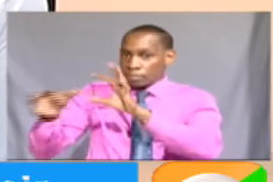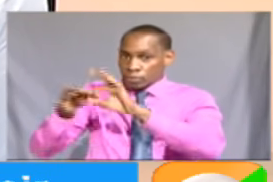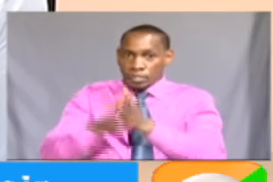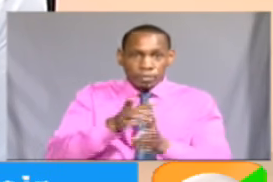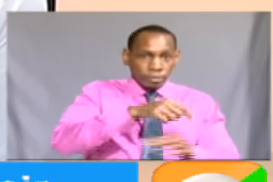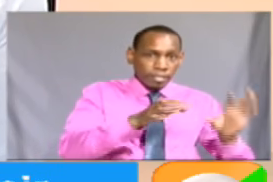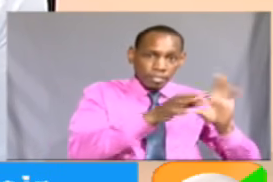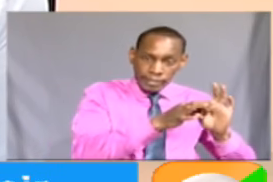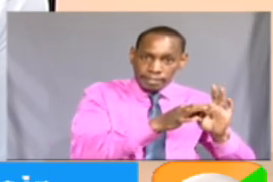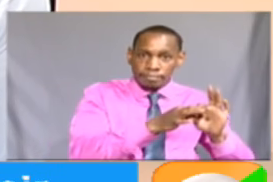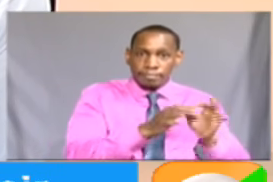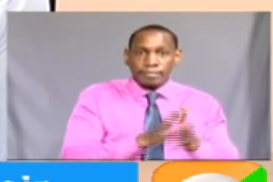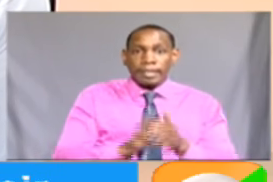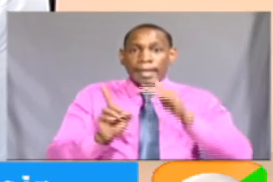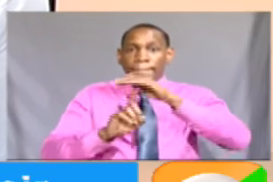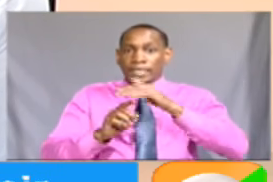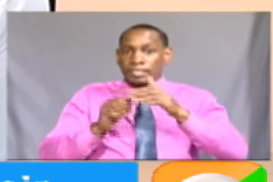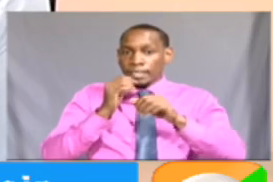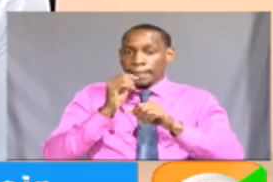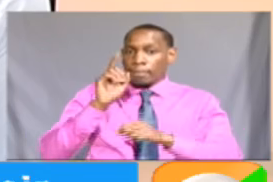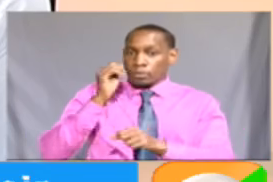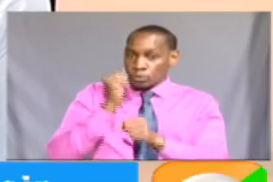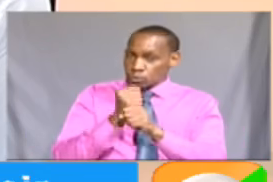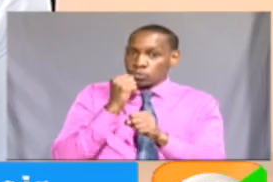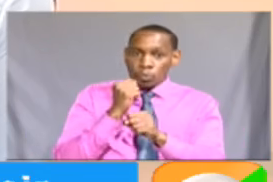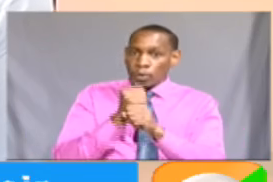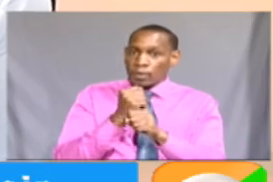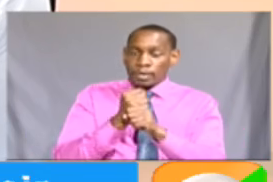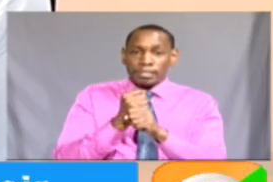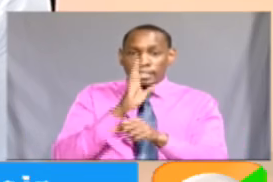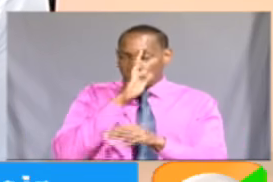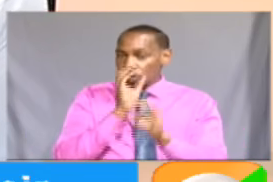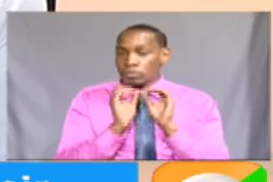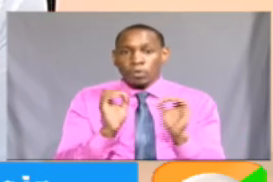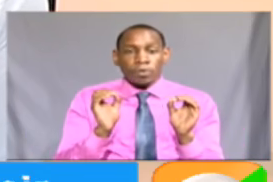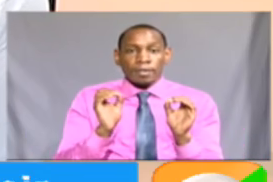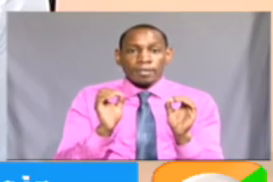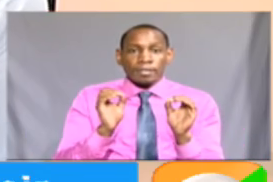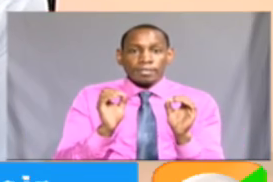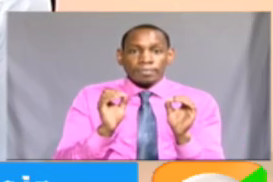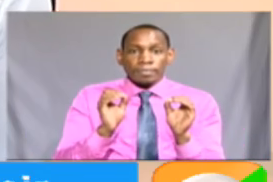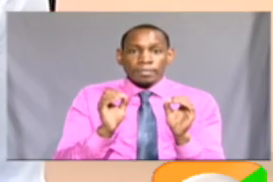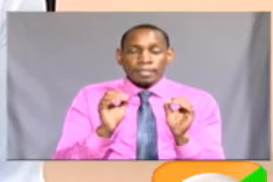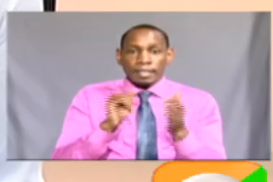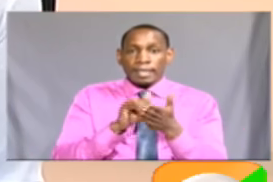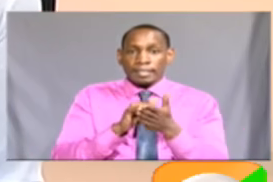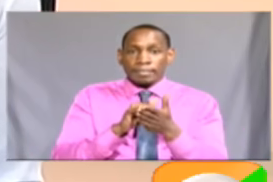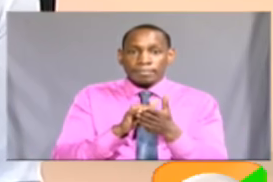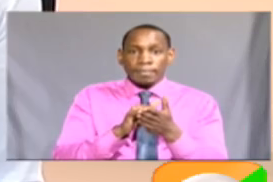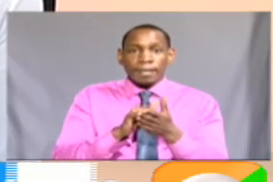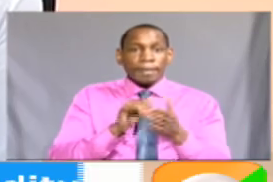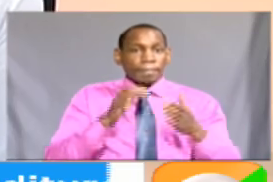wakijumlisha tunajumlisha. The ministry should be no doubt about that. There'll be so many